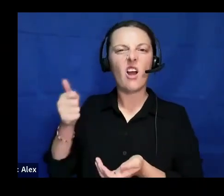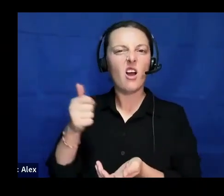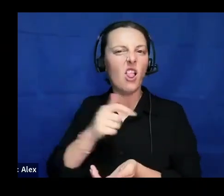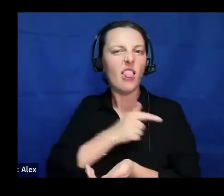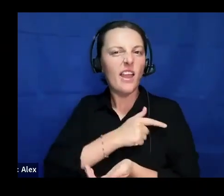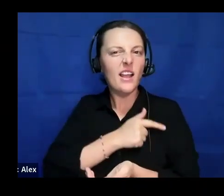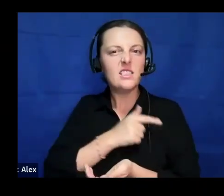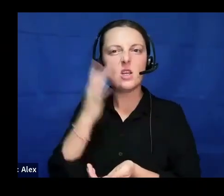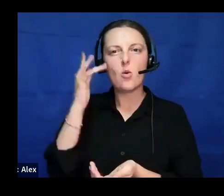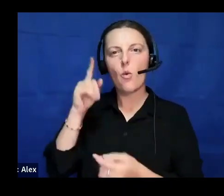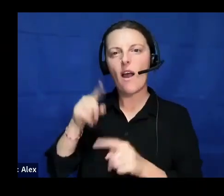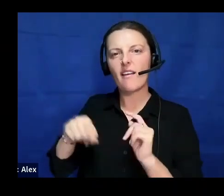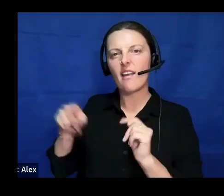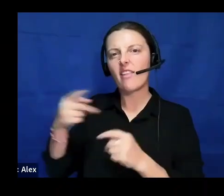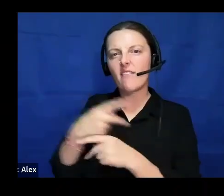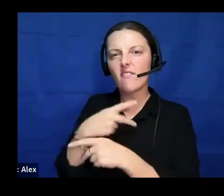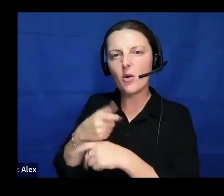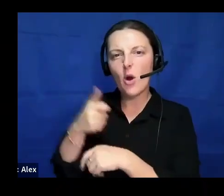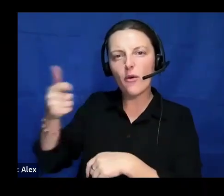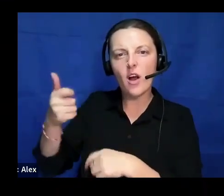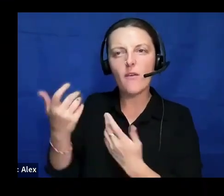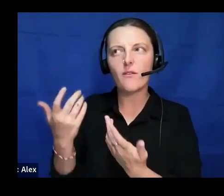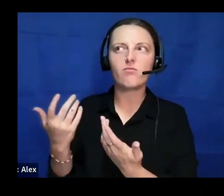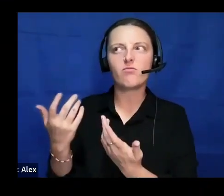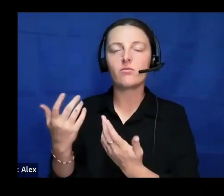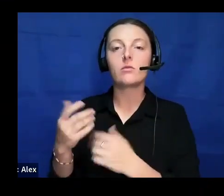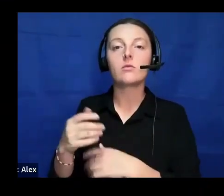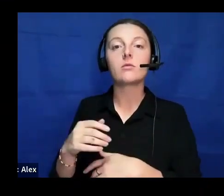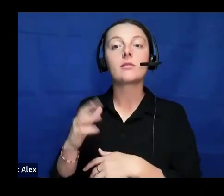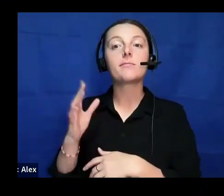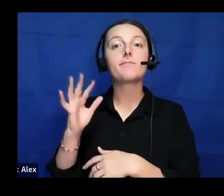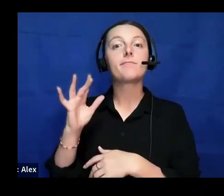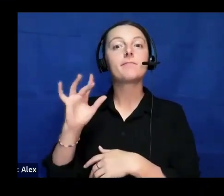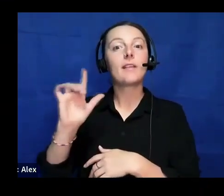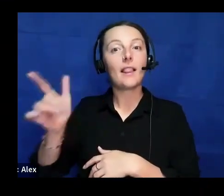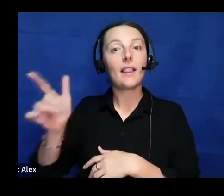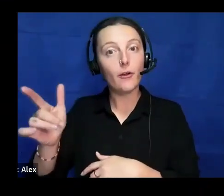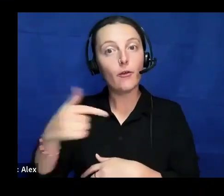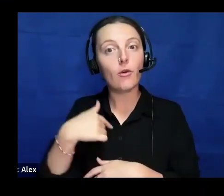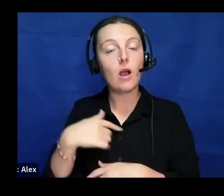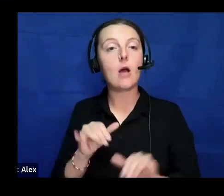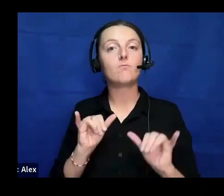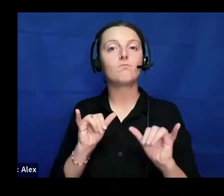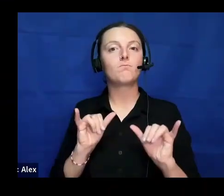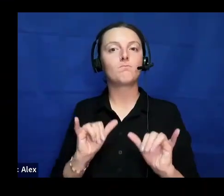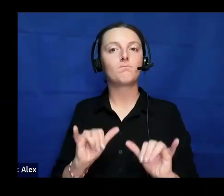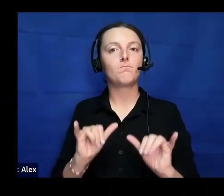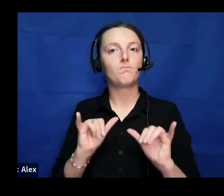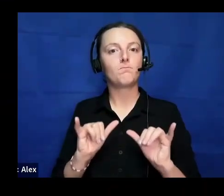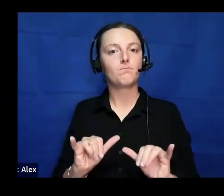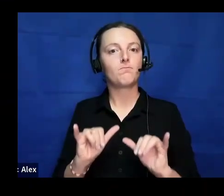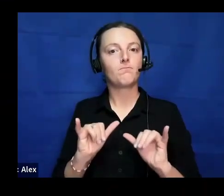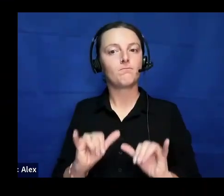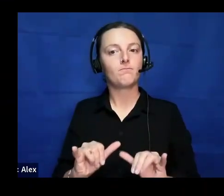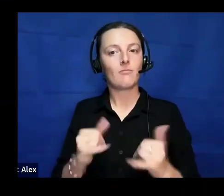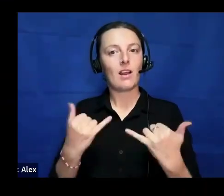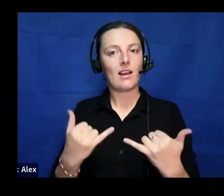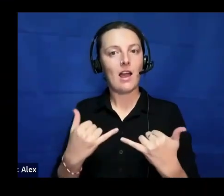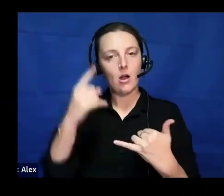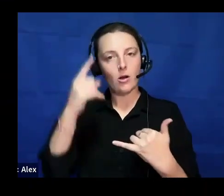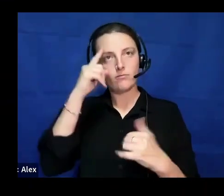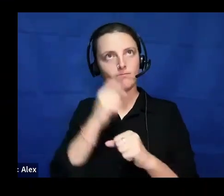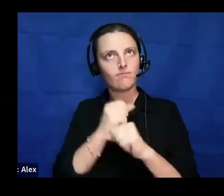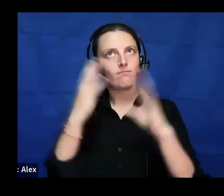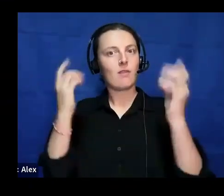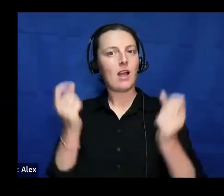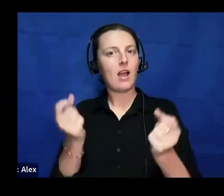they just figure it out? And it wasn't until later in life that I have grown to come to have more understanding,